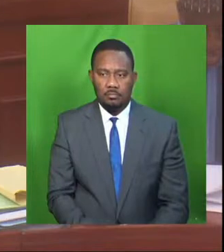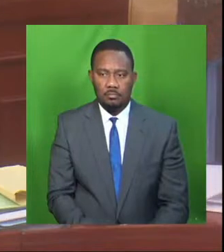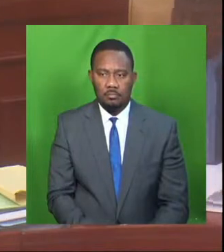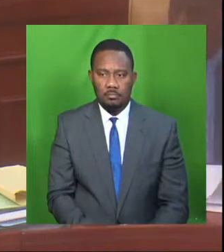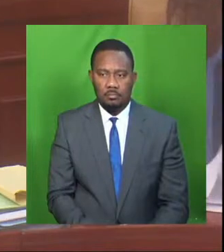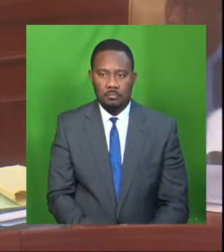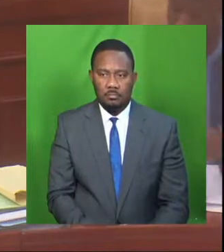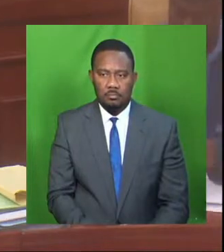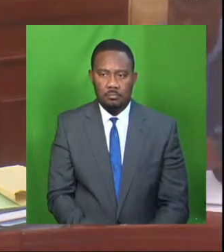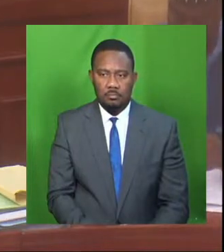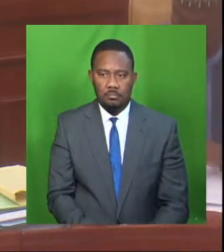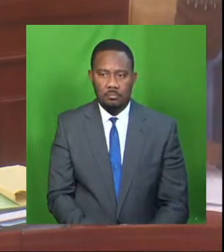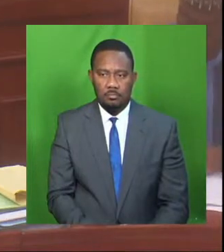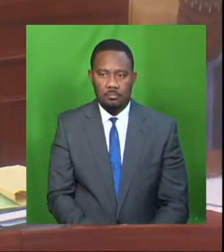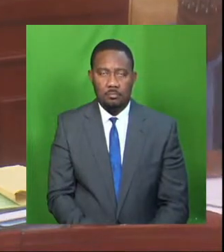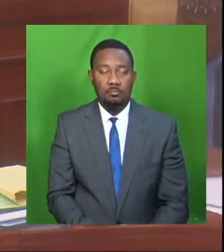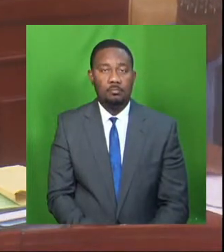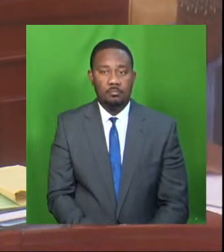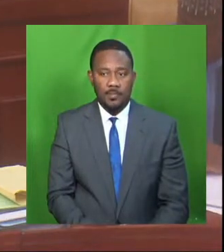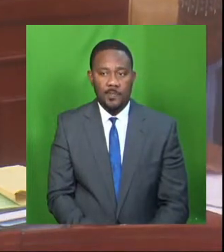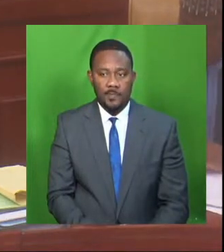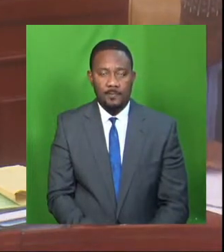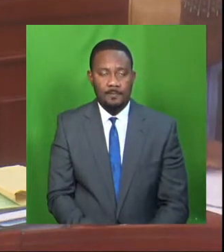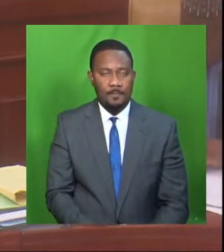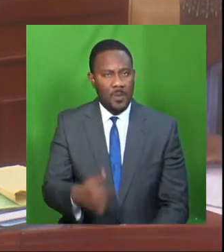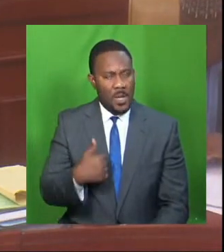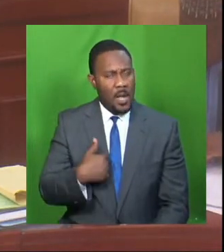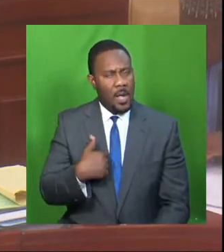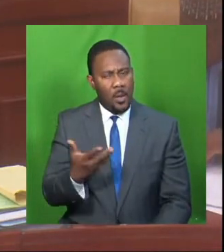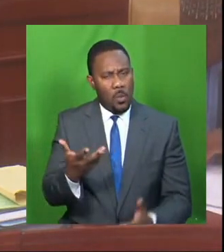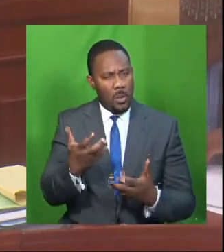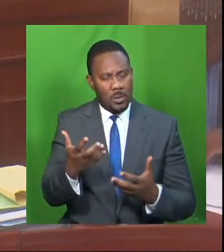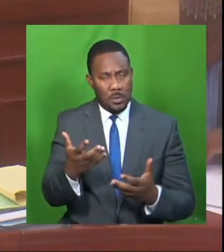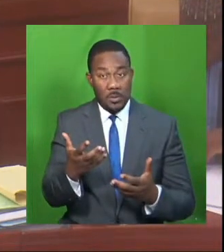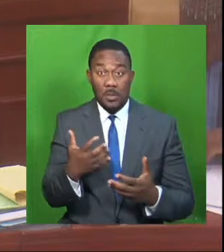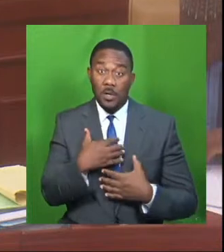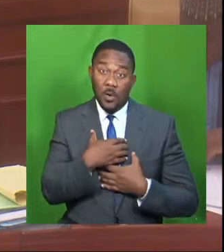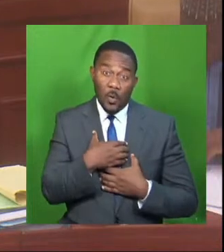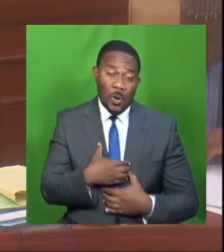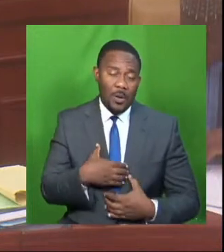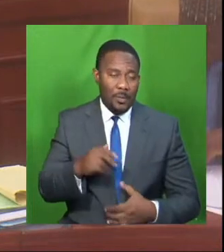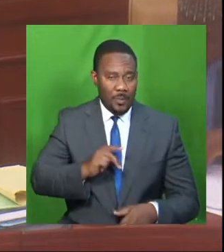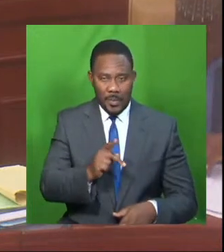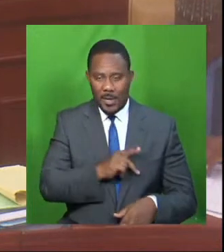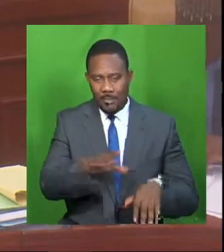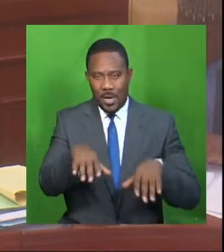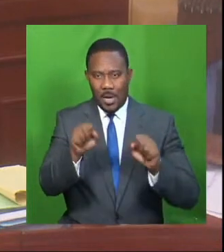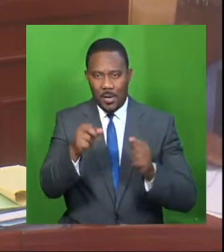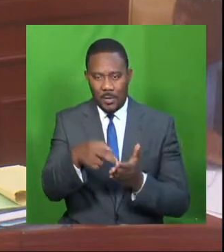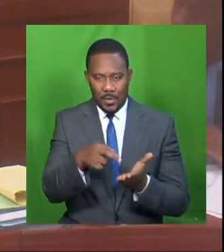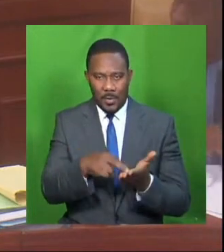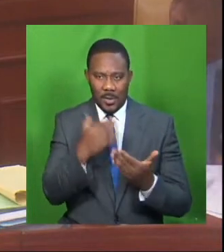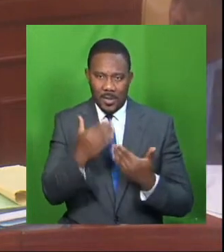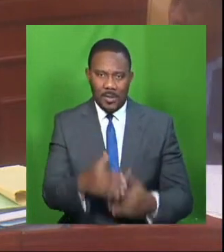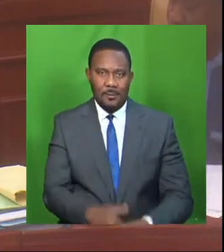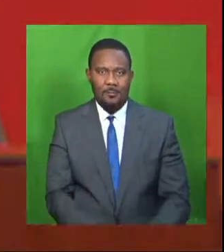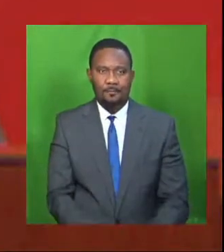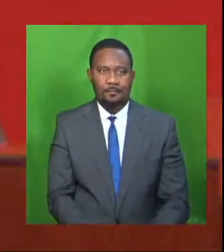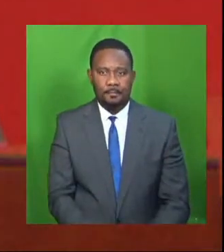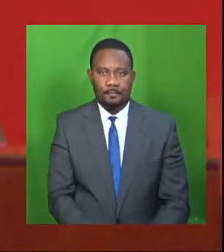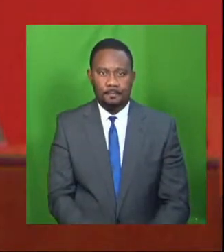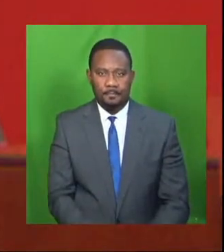cited against them. Generally, it was observed that out of a total amount of